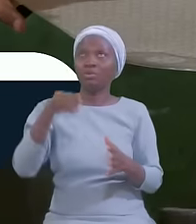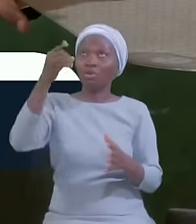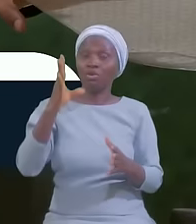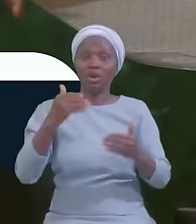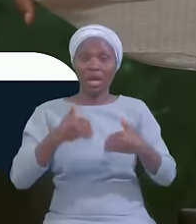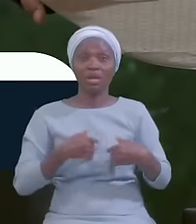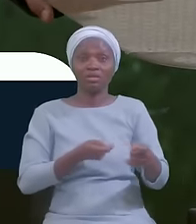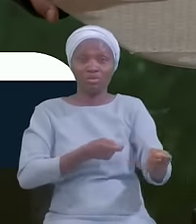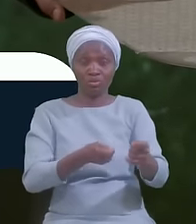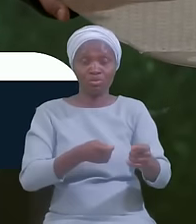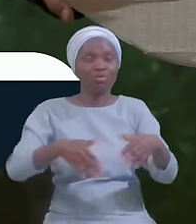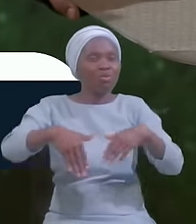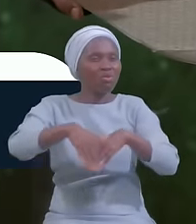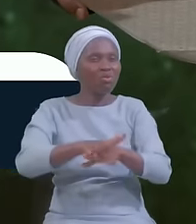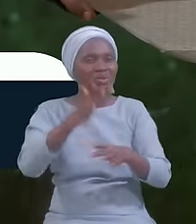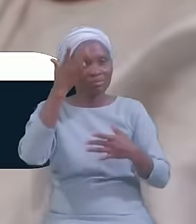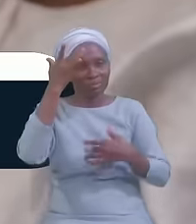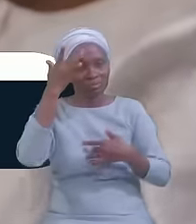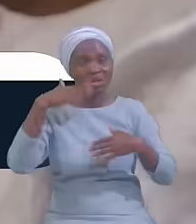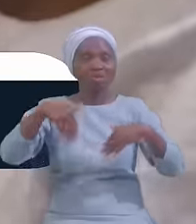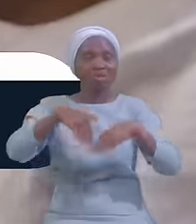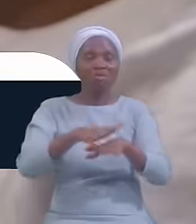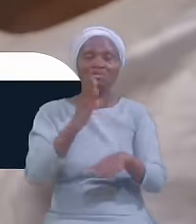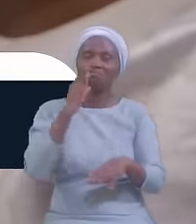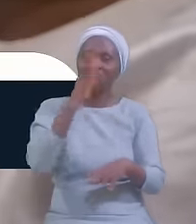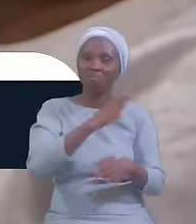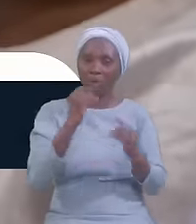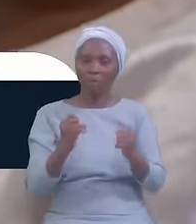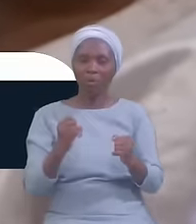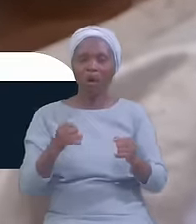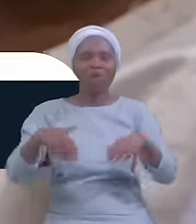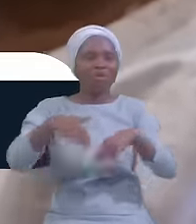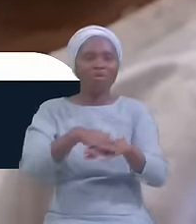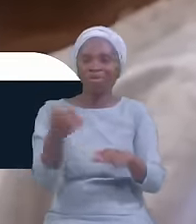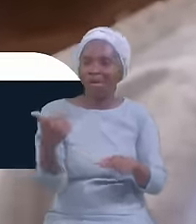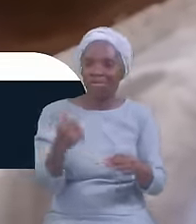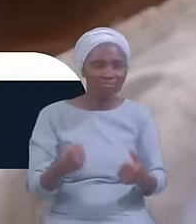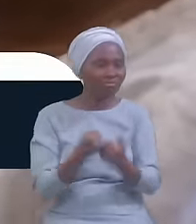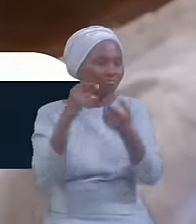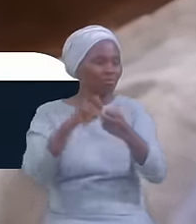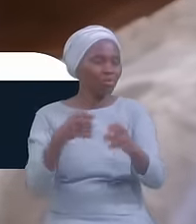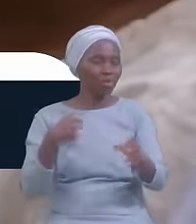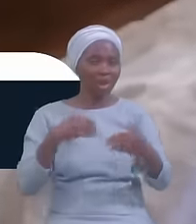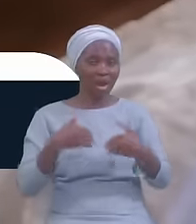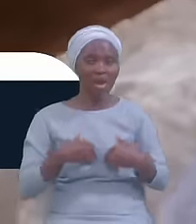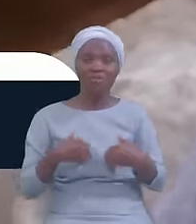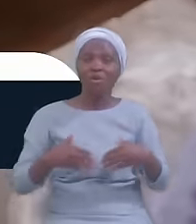over evil power, over any challenge we have, over